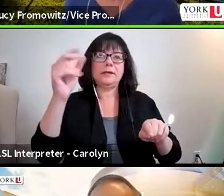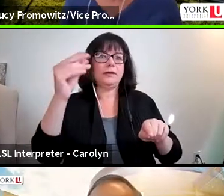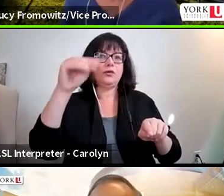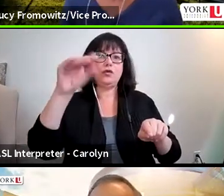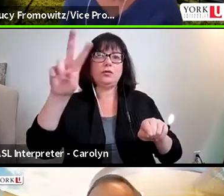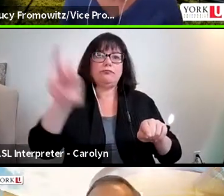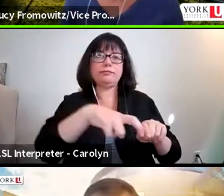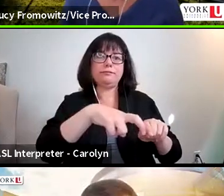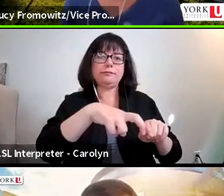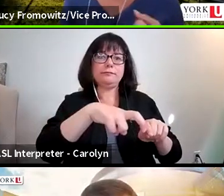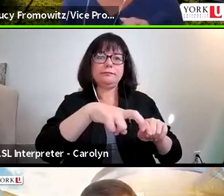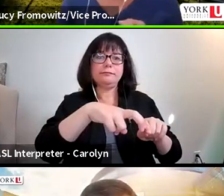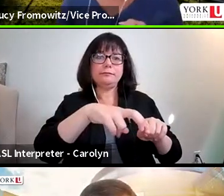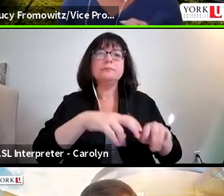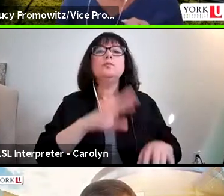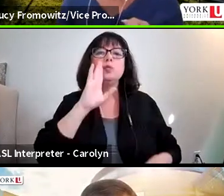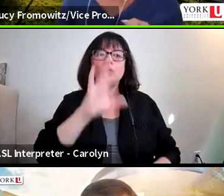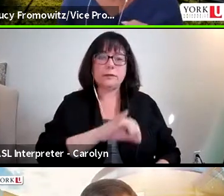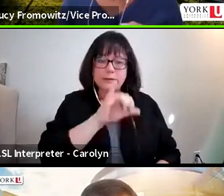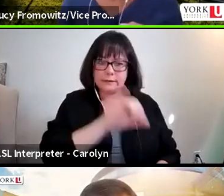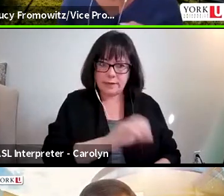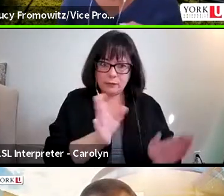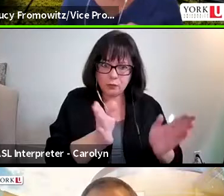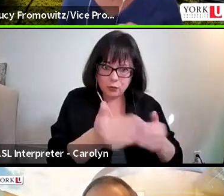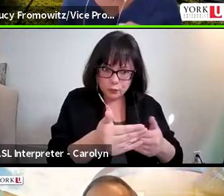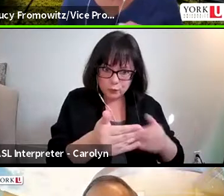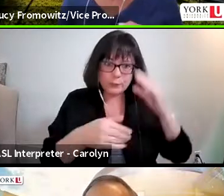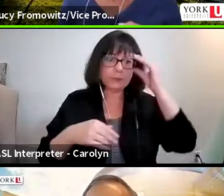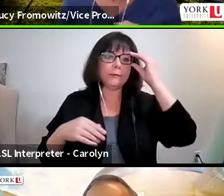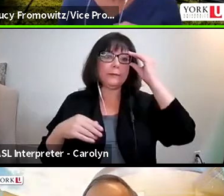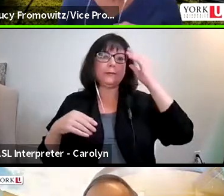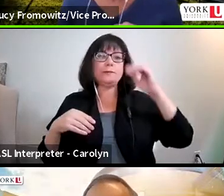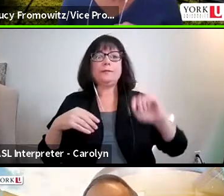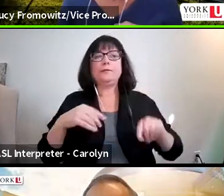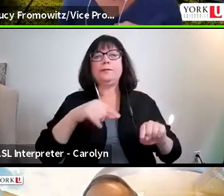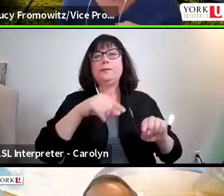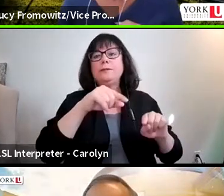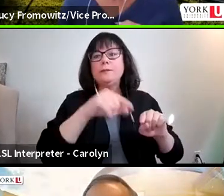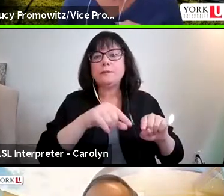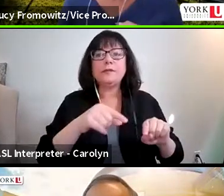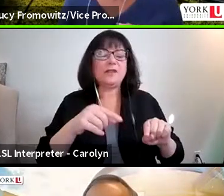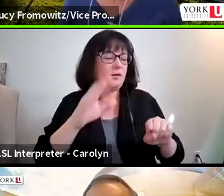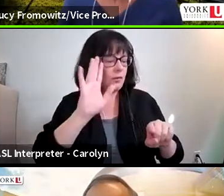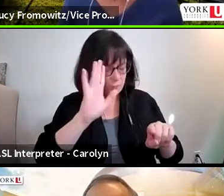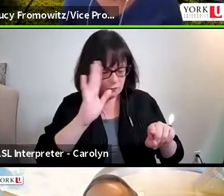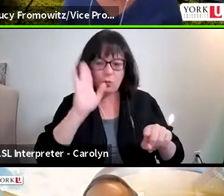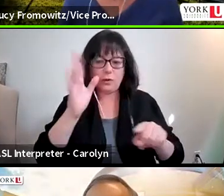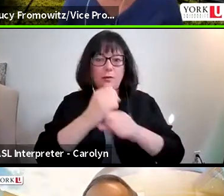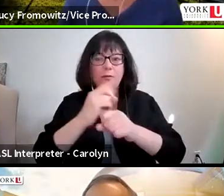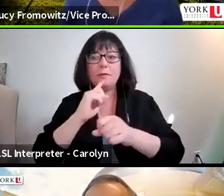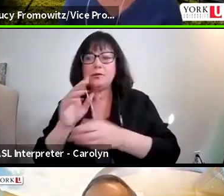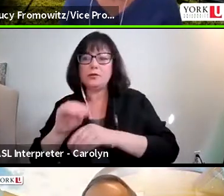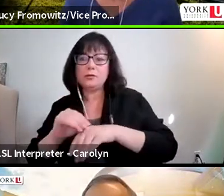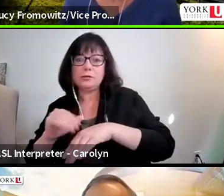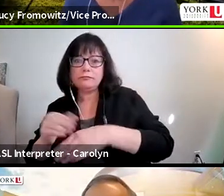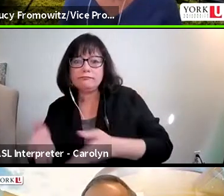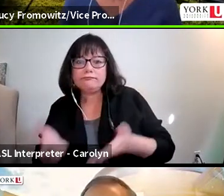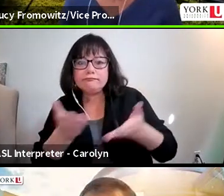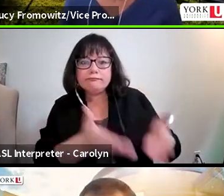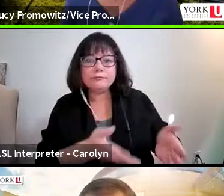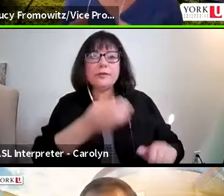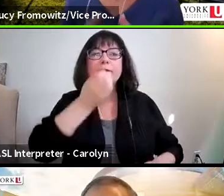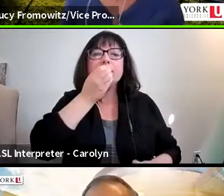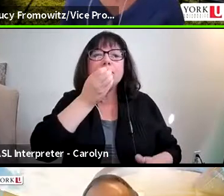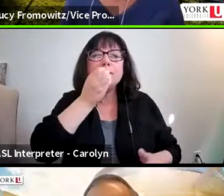a self-contained unit. We make sure that food is delivered to them, linens are delivered, that